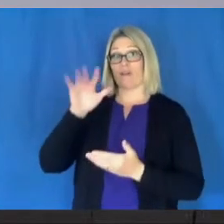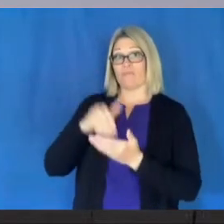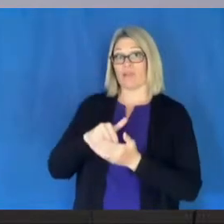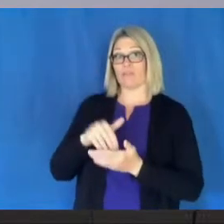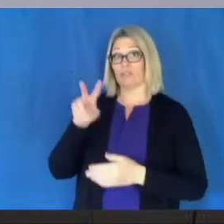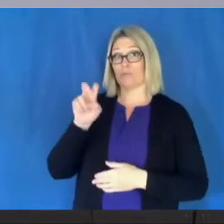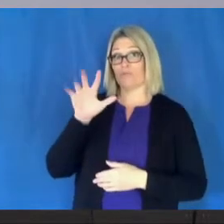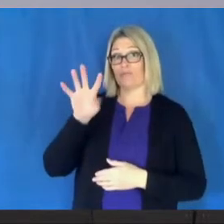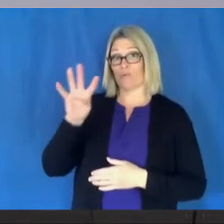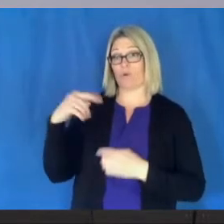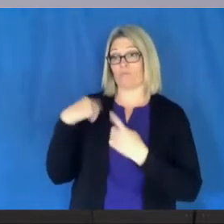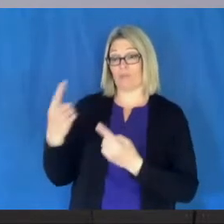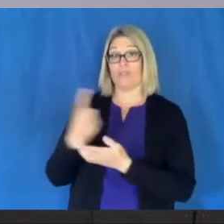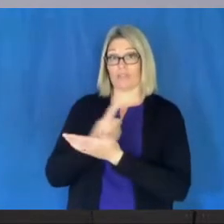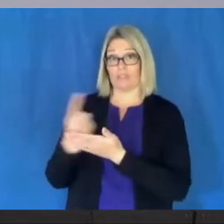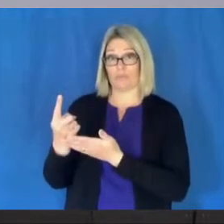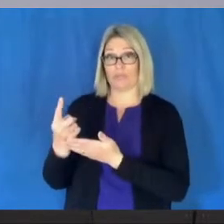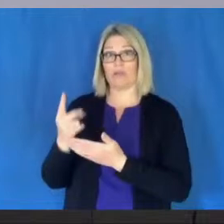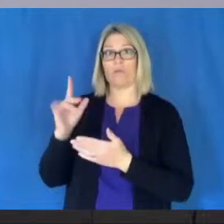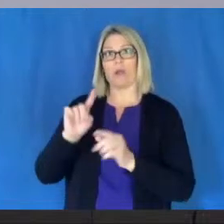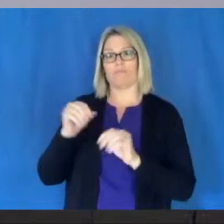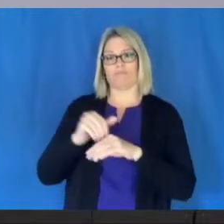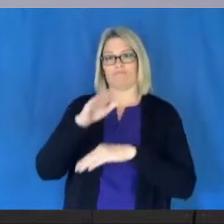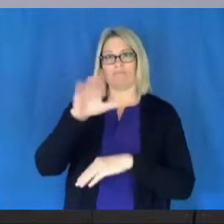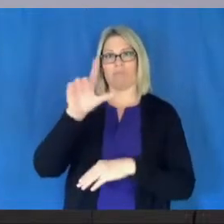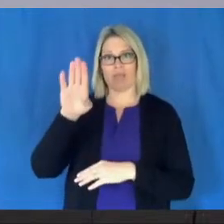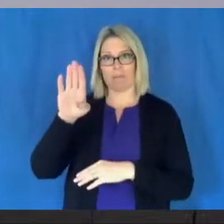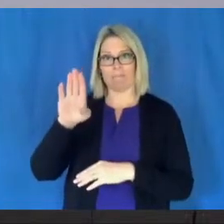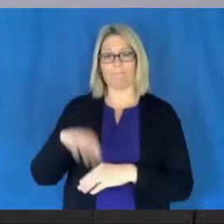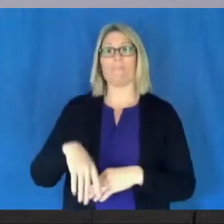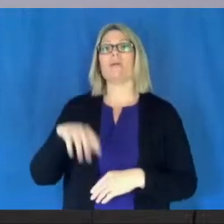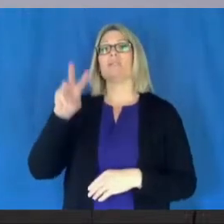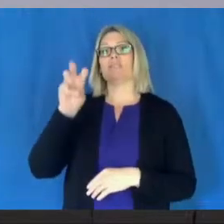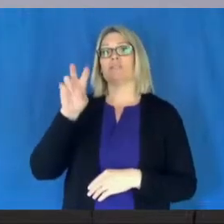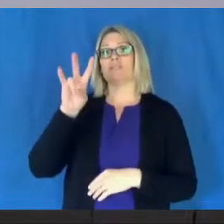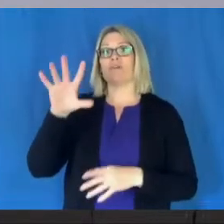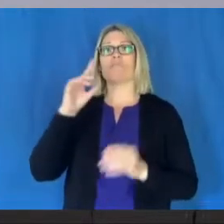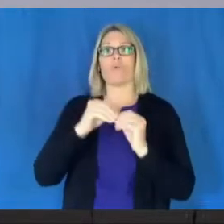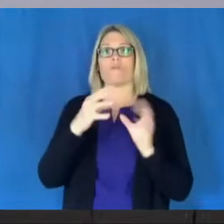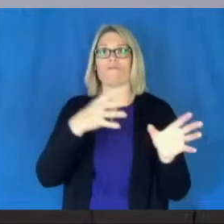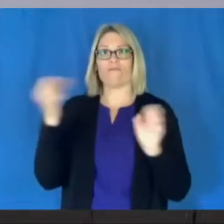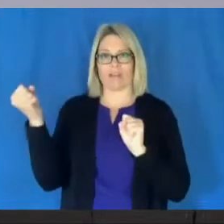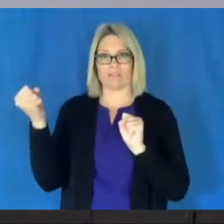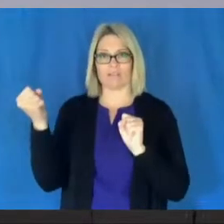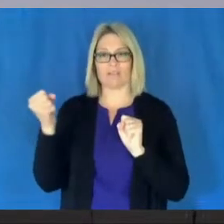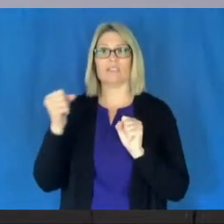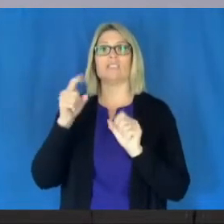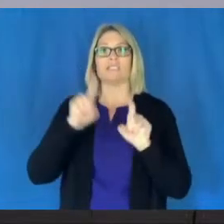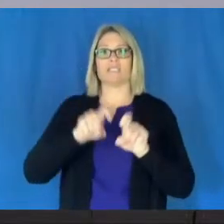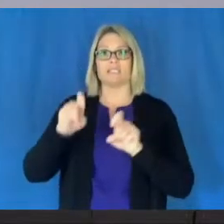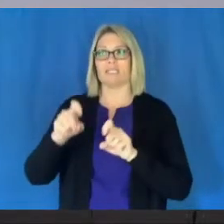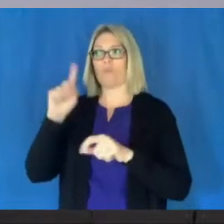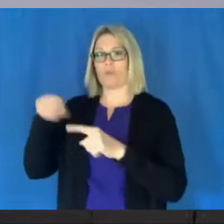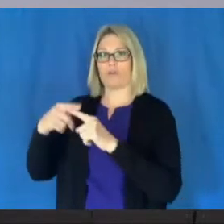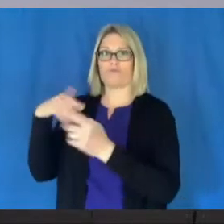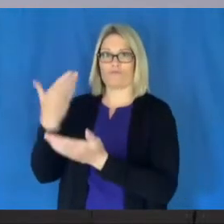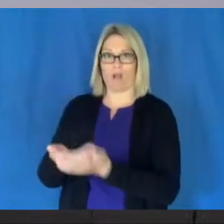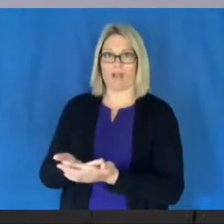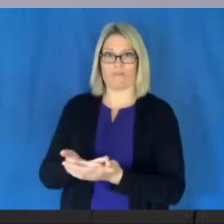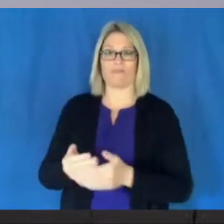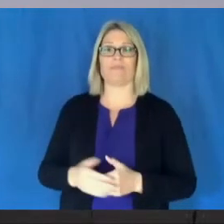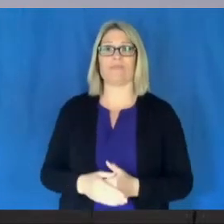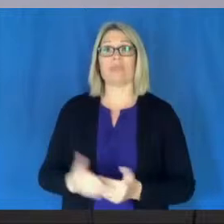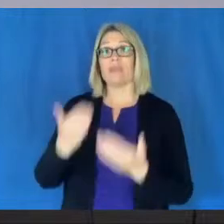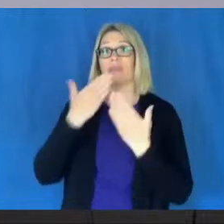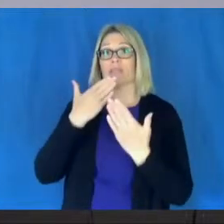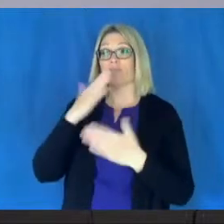5,254 tests were completed in the lab and 675 rapid tests at the points of entry. Thank you to the staff at the